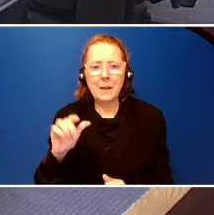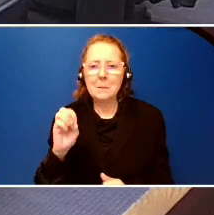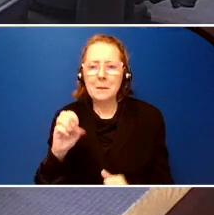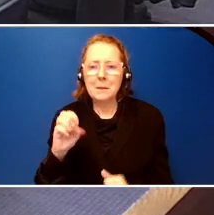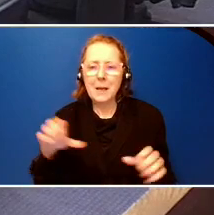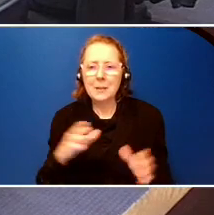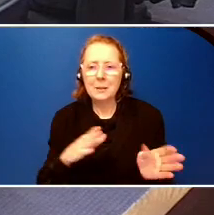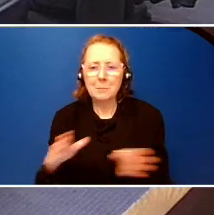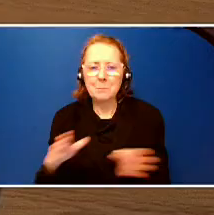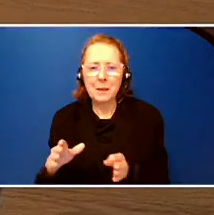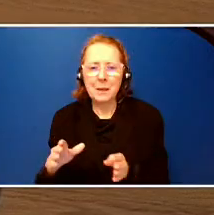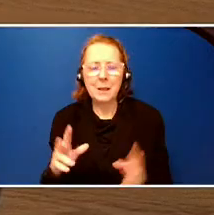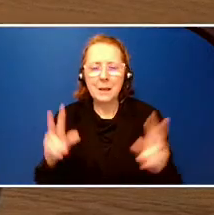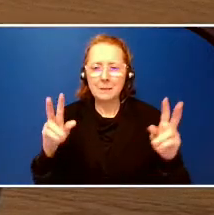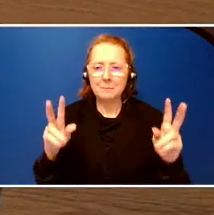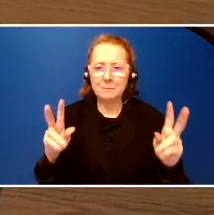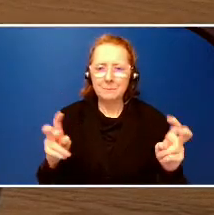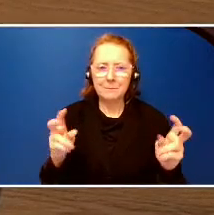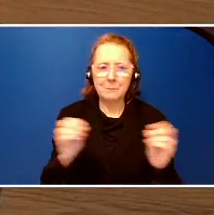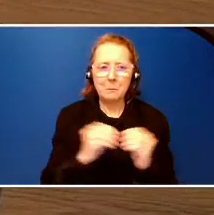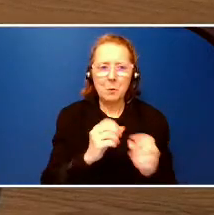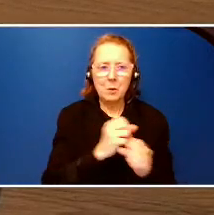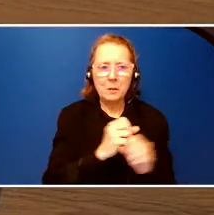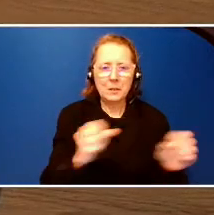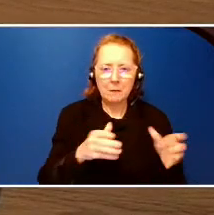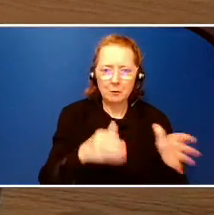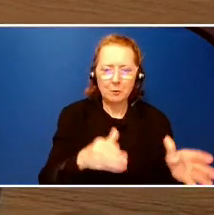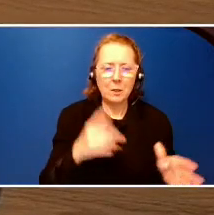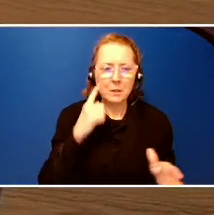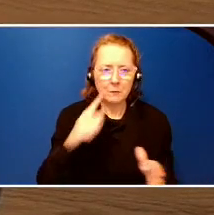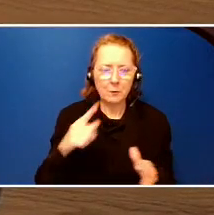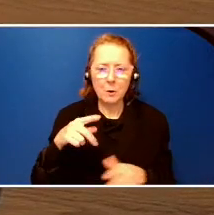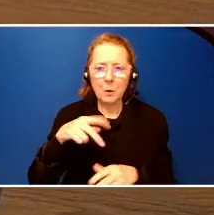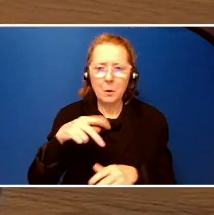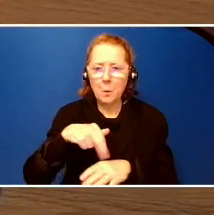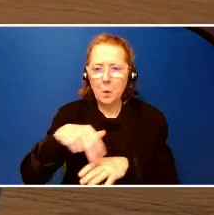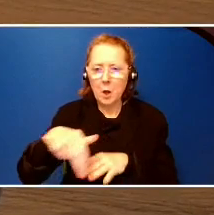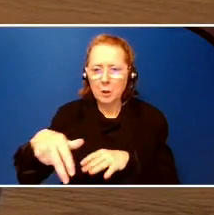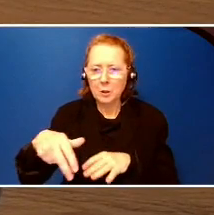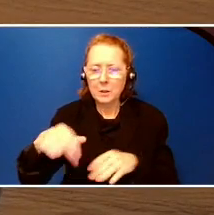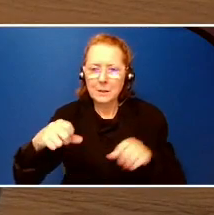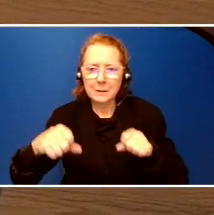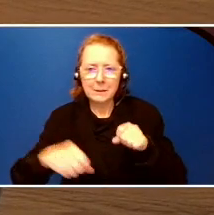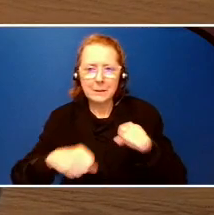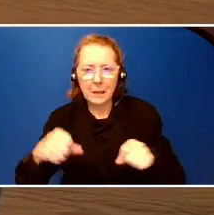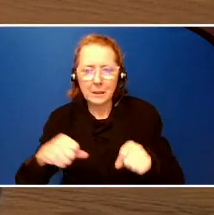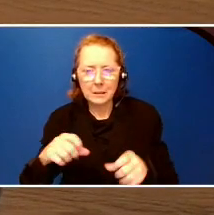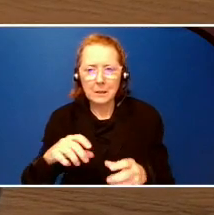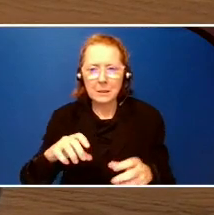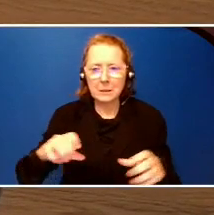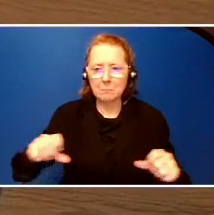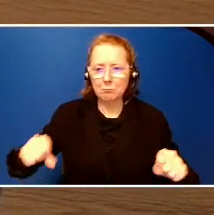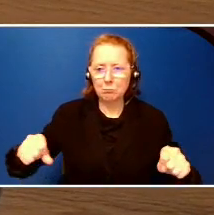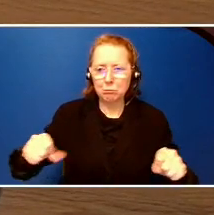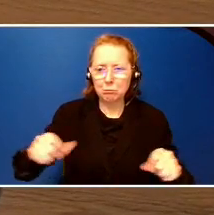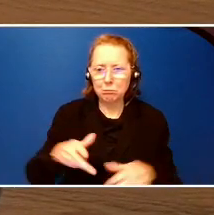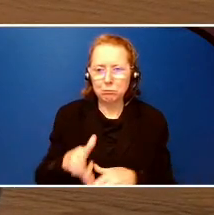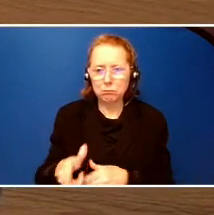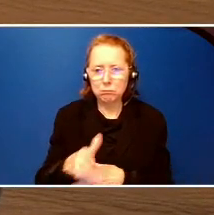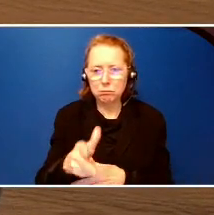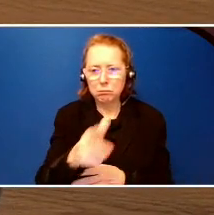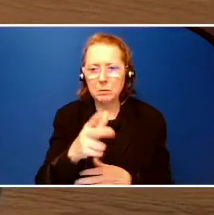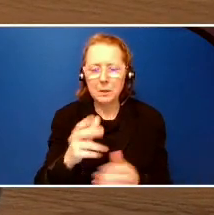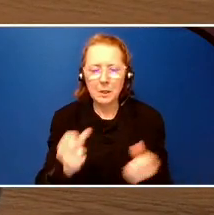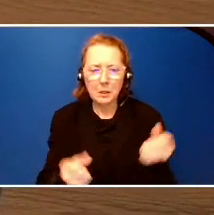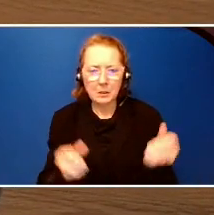for pedestrians, for cyclists, for motorists is one of the ways that we will be able to advance our climate